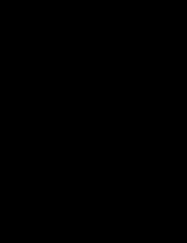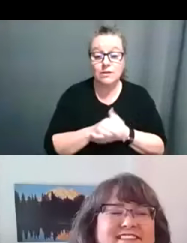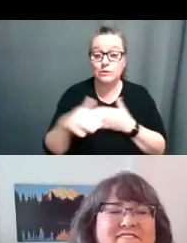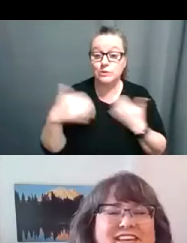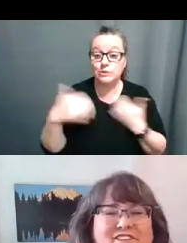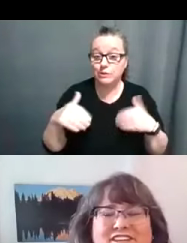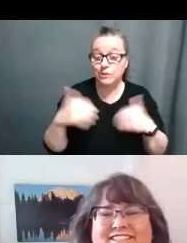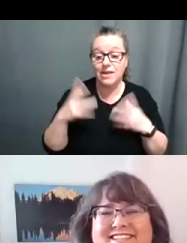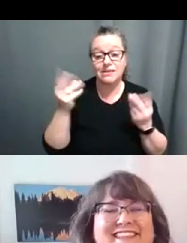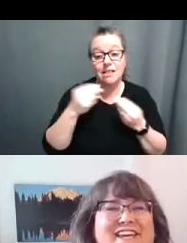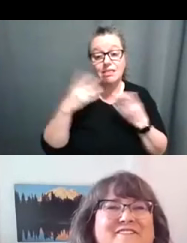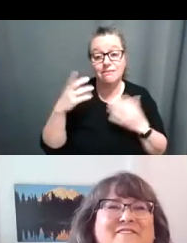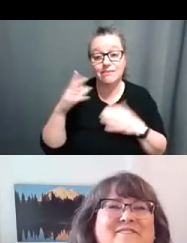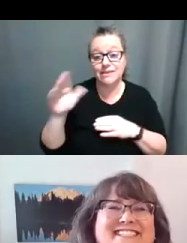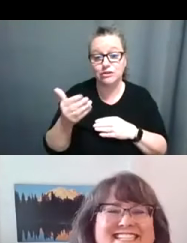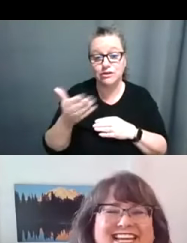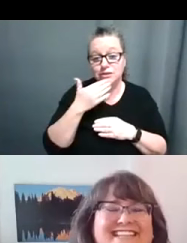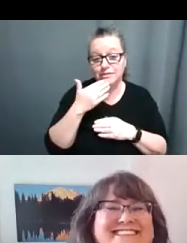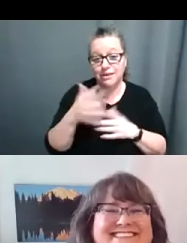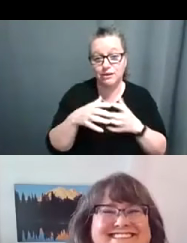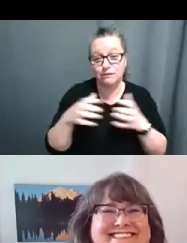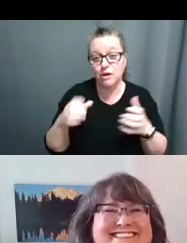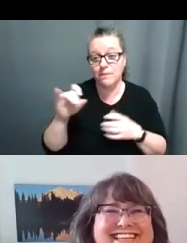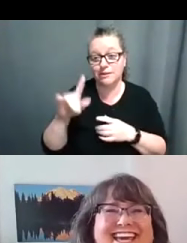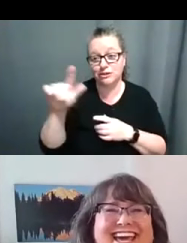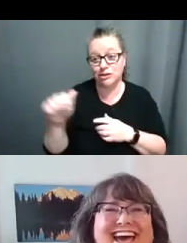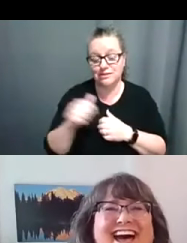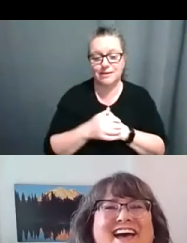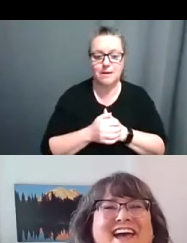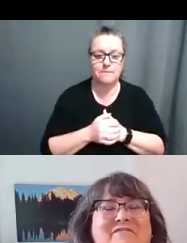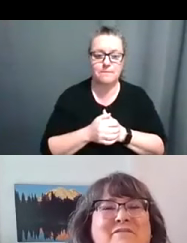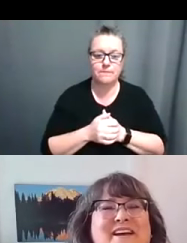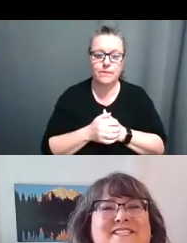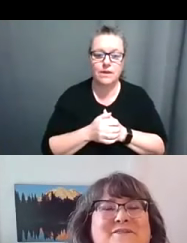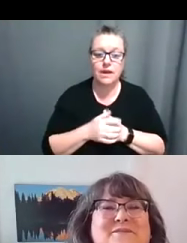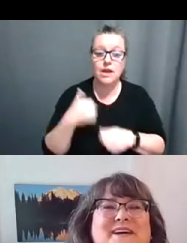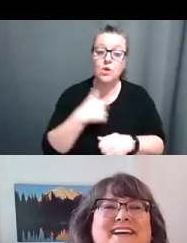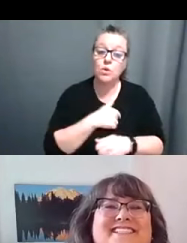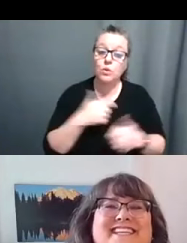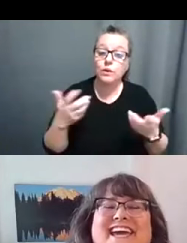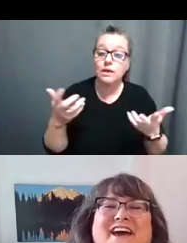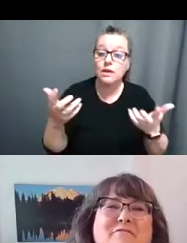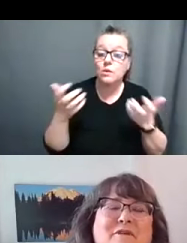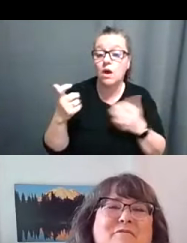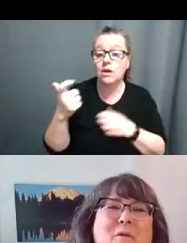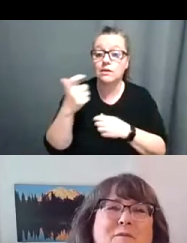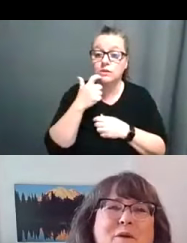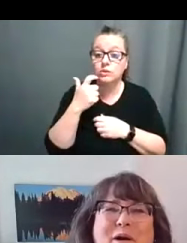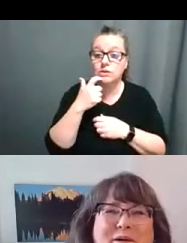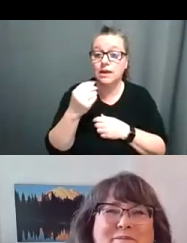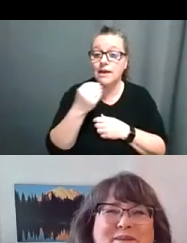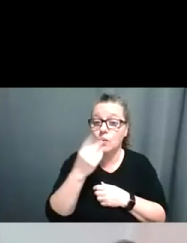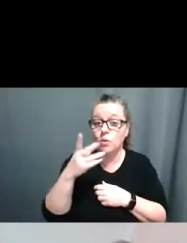Boy, that's a lovely introduction. Thank you very much, Jessica. And we want to say a